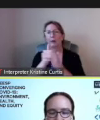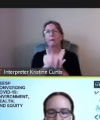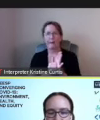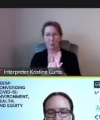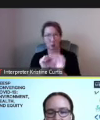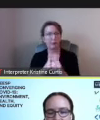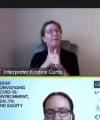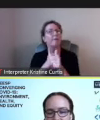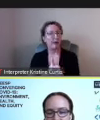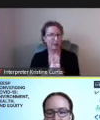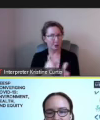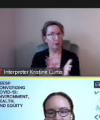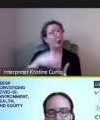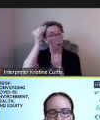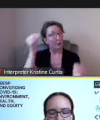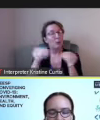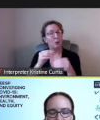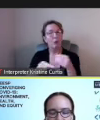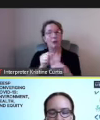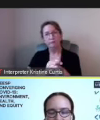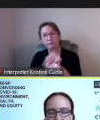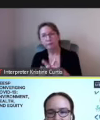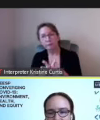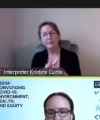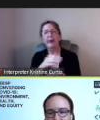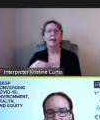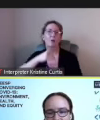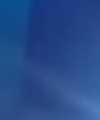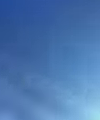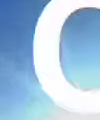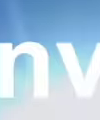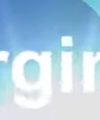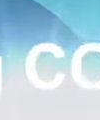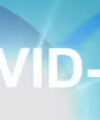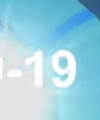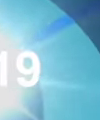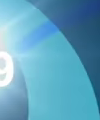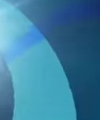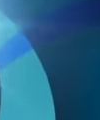about SARS-CoV-2 and wastewater. So thank you for your time, and I look forward to questions.